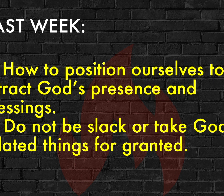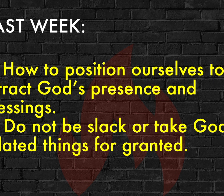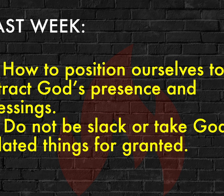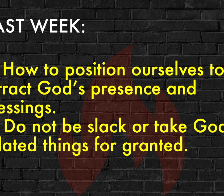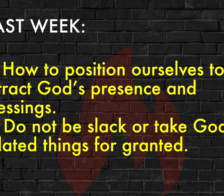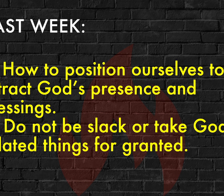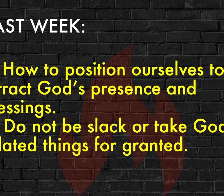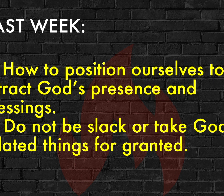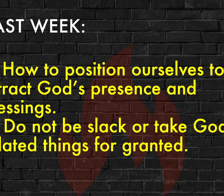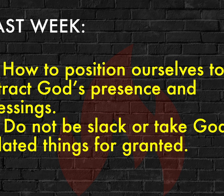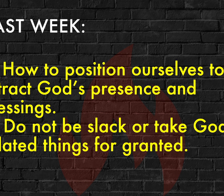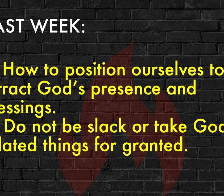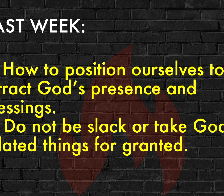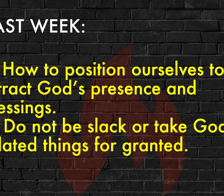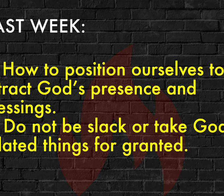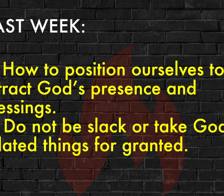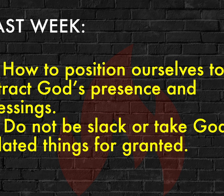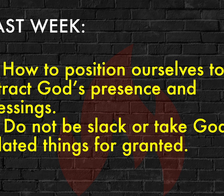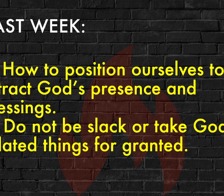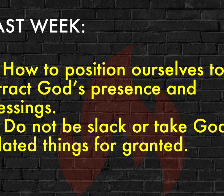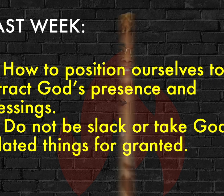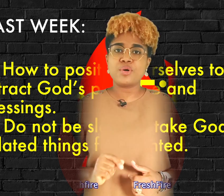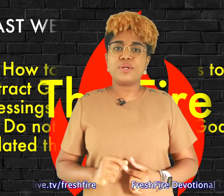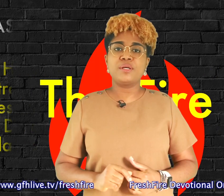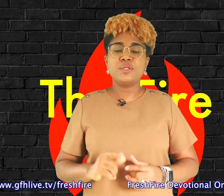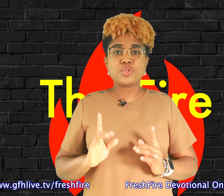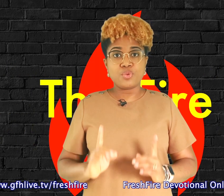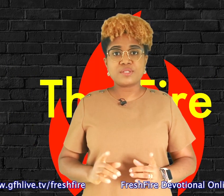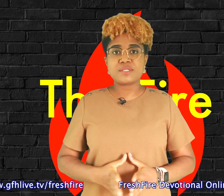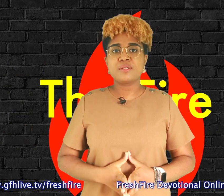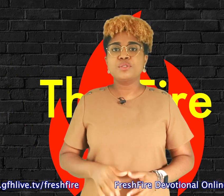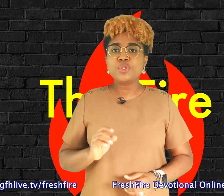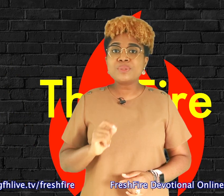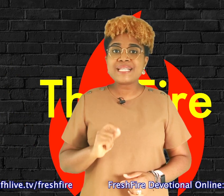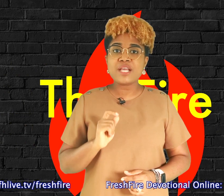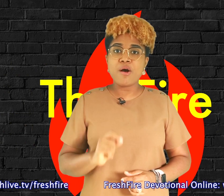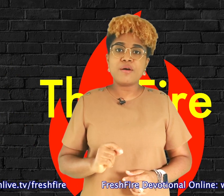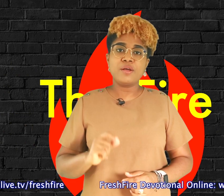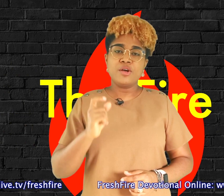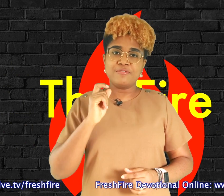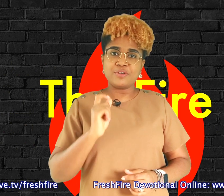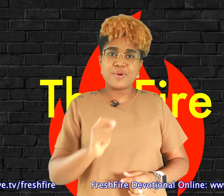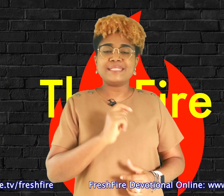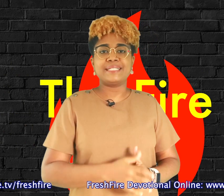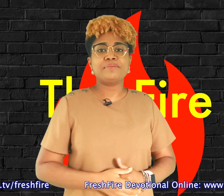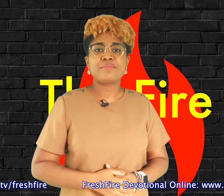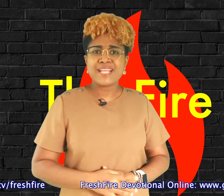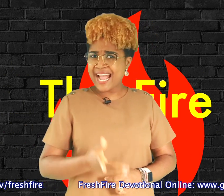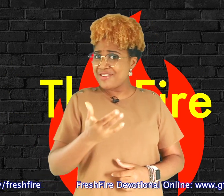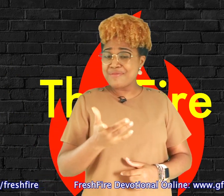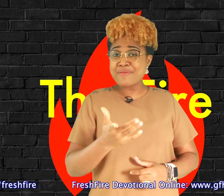things for granted, as this does not attract God to us. Don't take God for